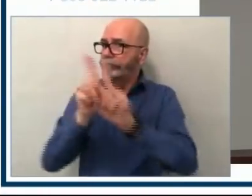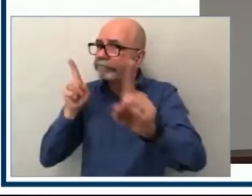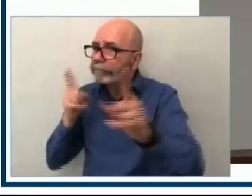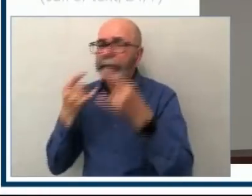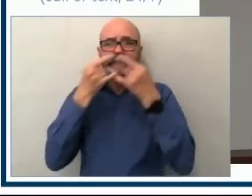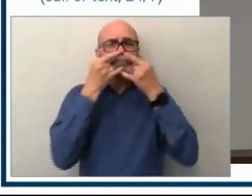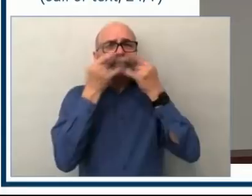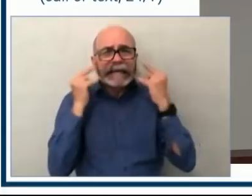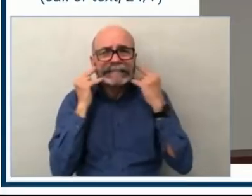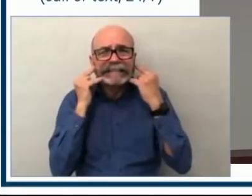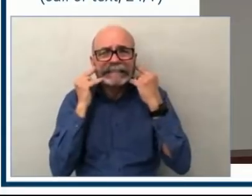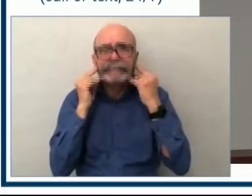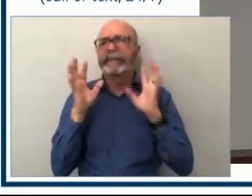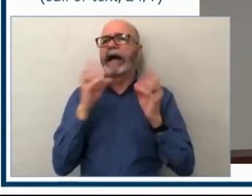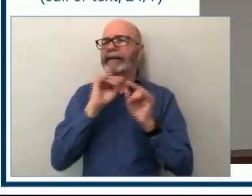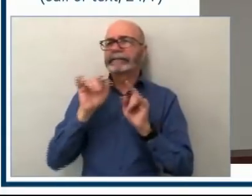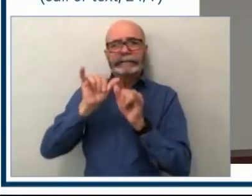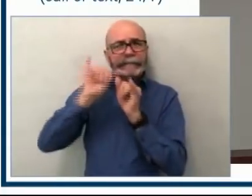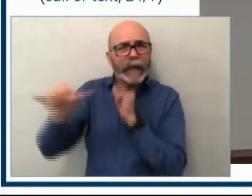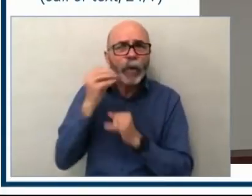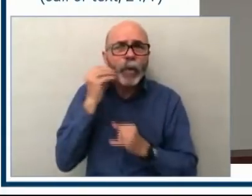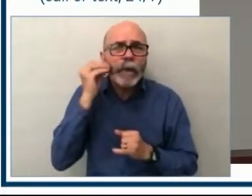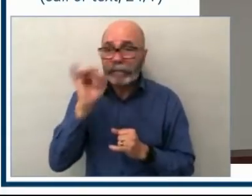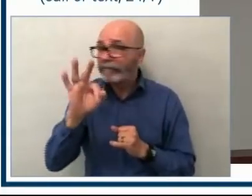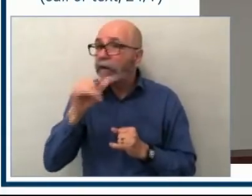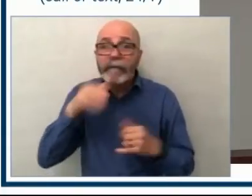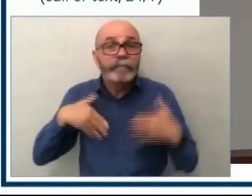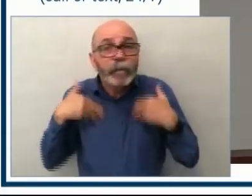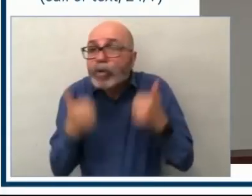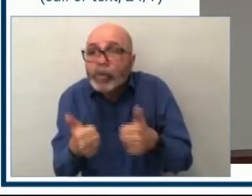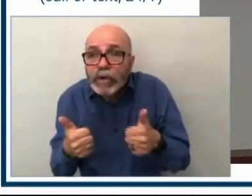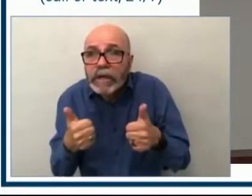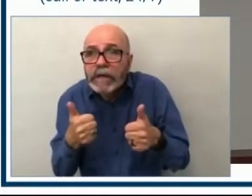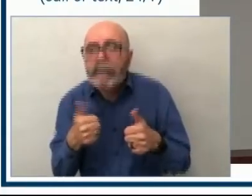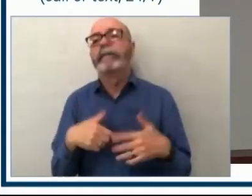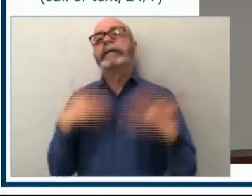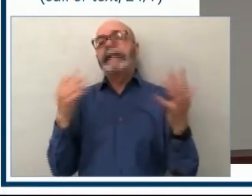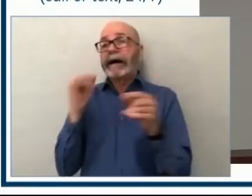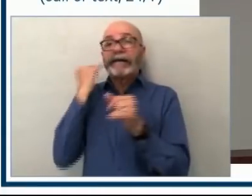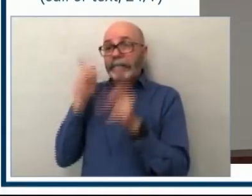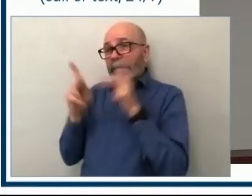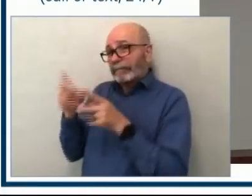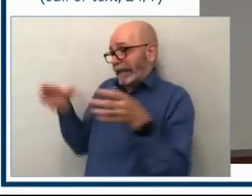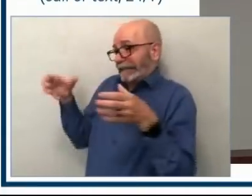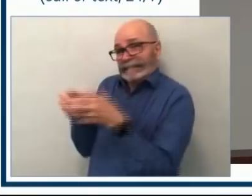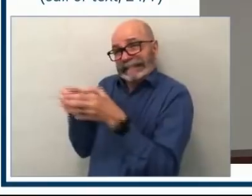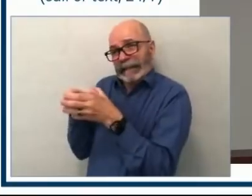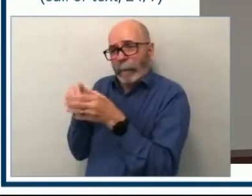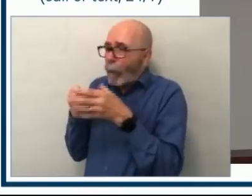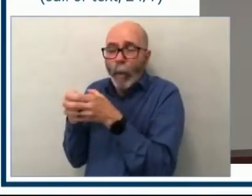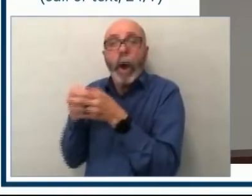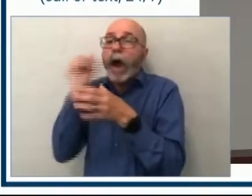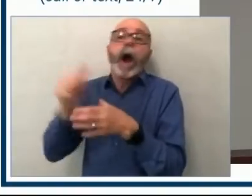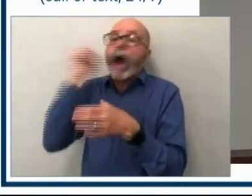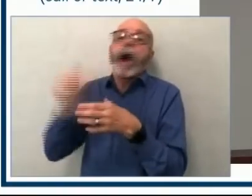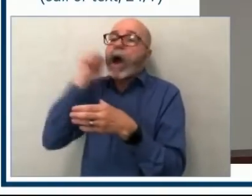stay home if you're feeling unwell, keeping your social circles small, and follow all the requirements of the public health